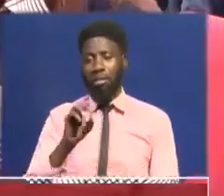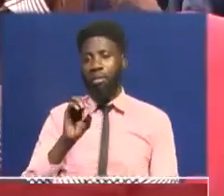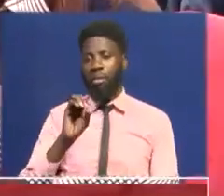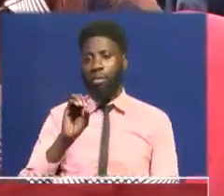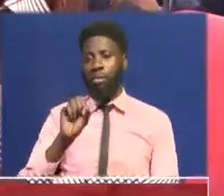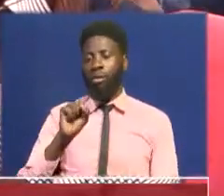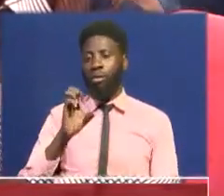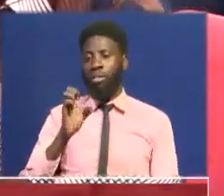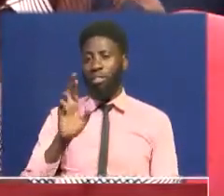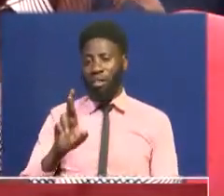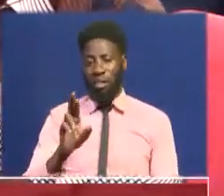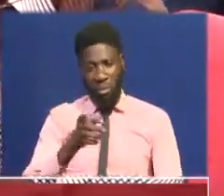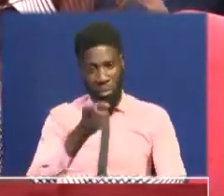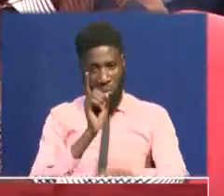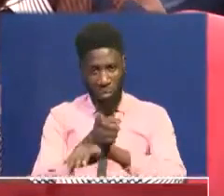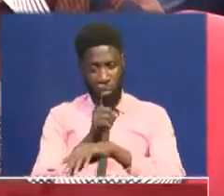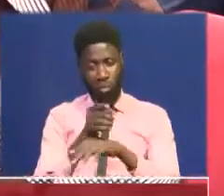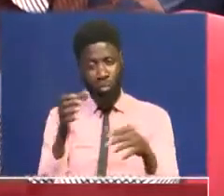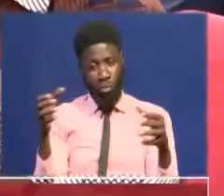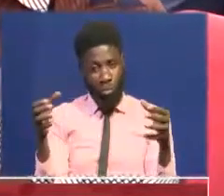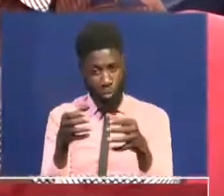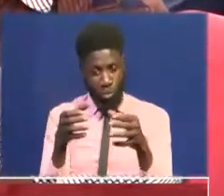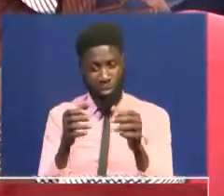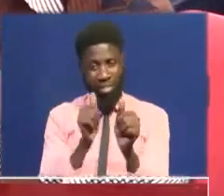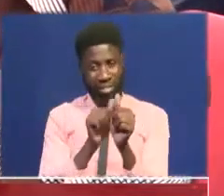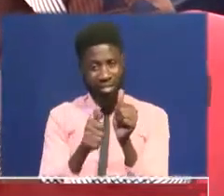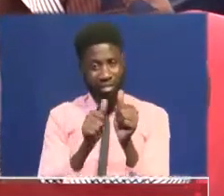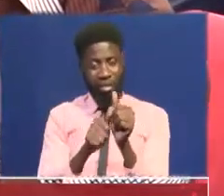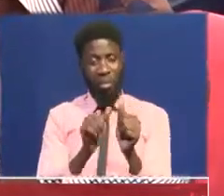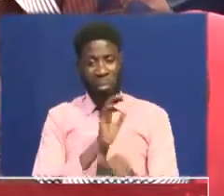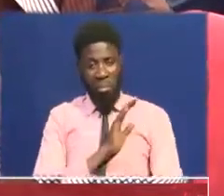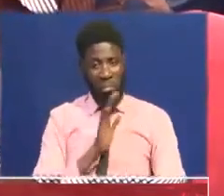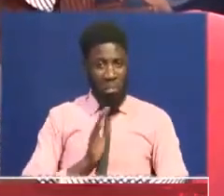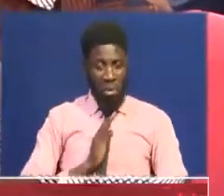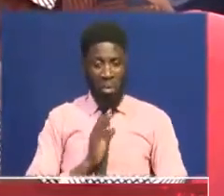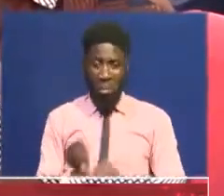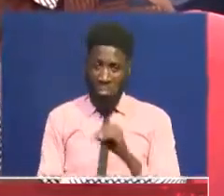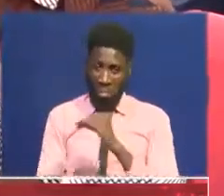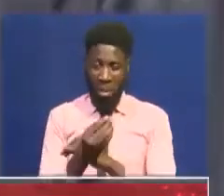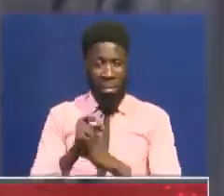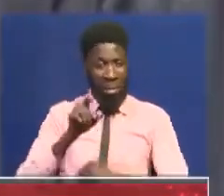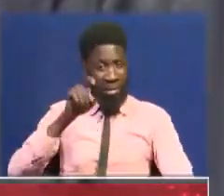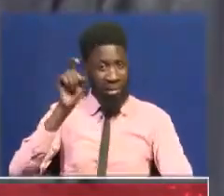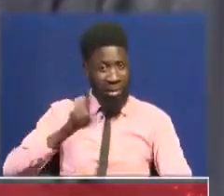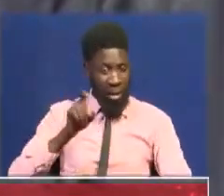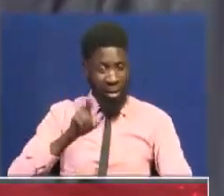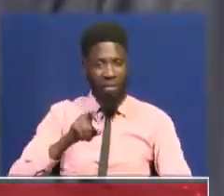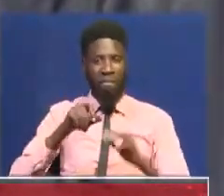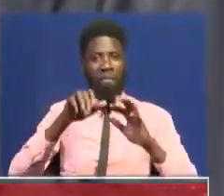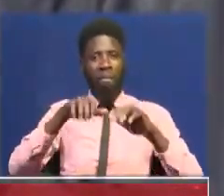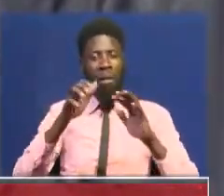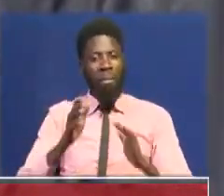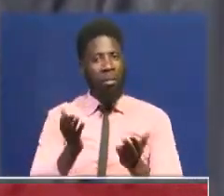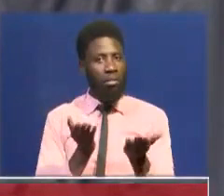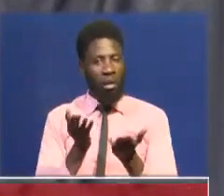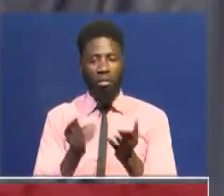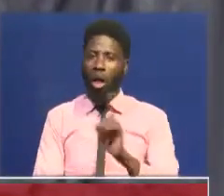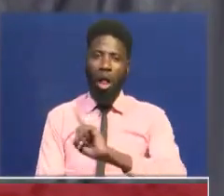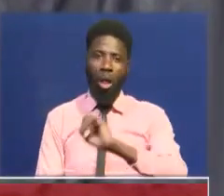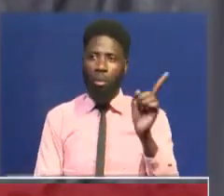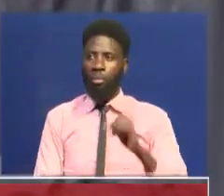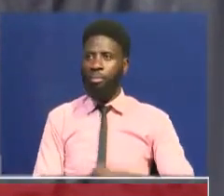Produce Board against demanding bribes to serve farmers. Kuna shida cereals. Mtu